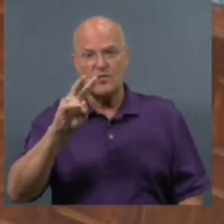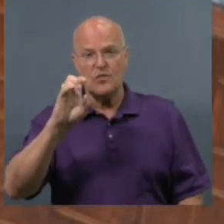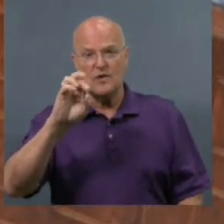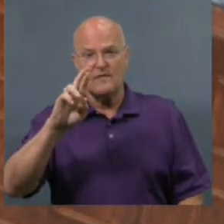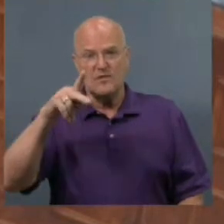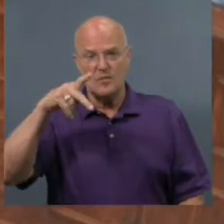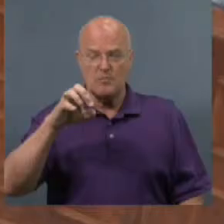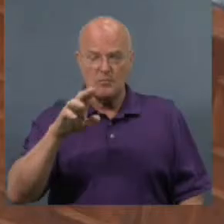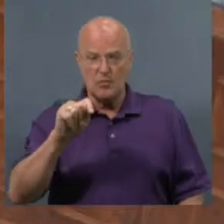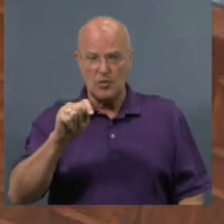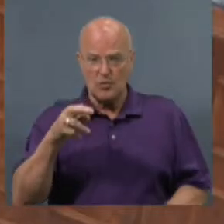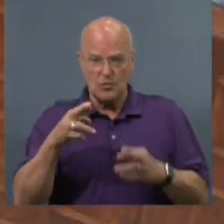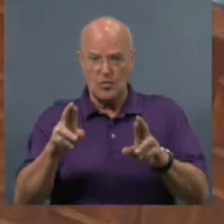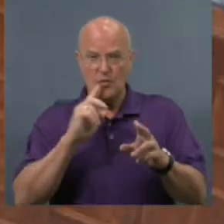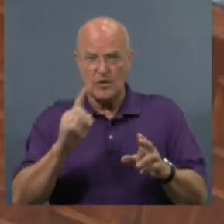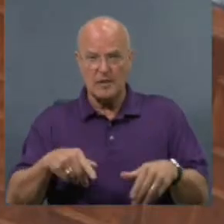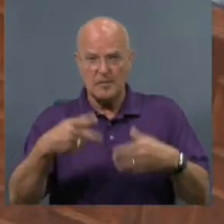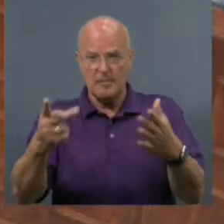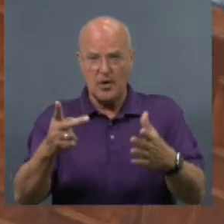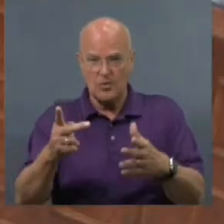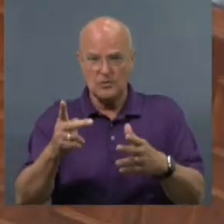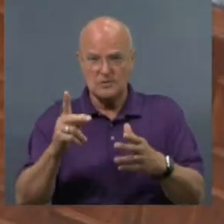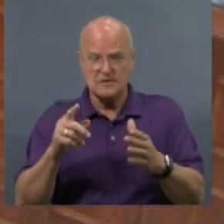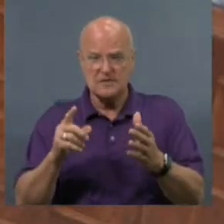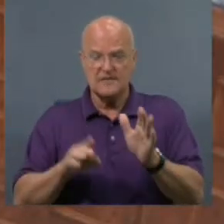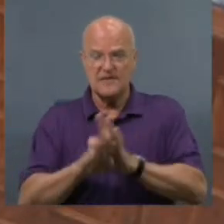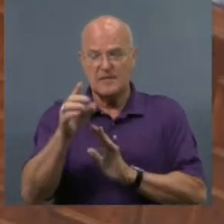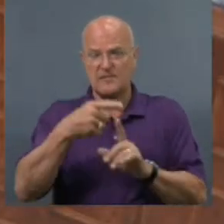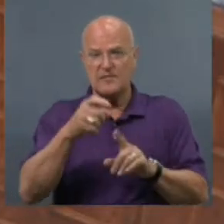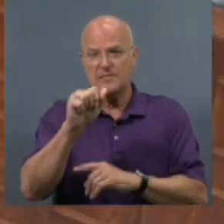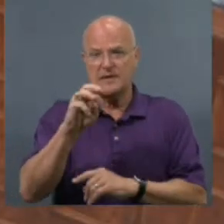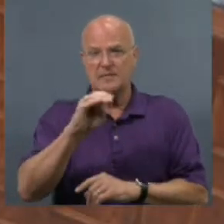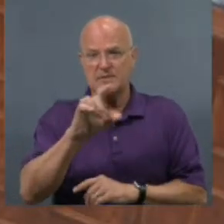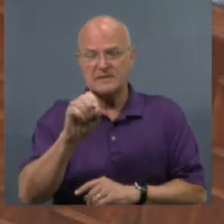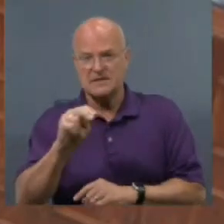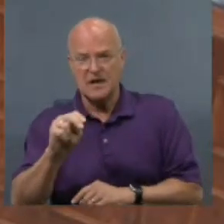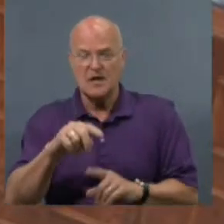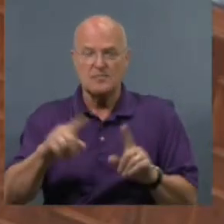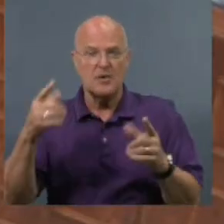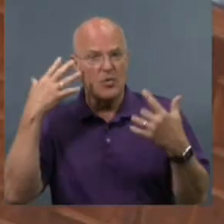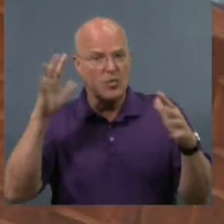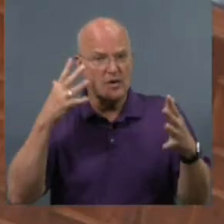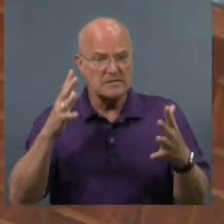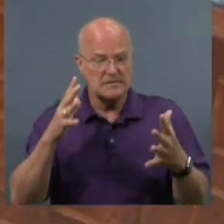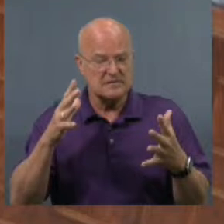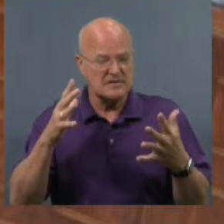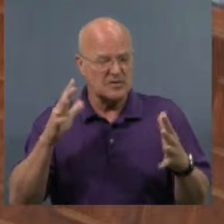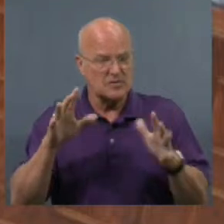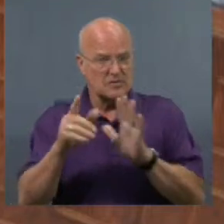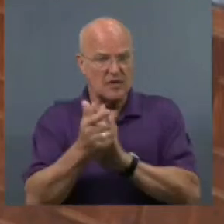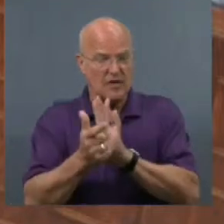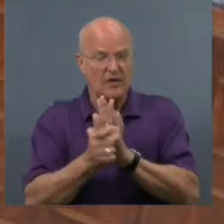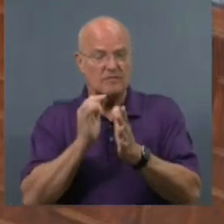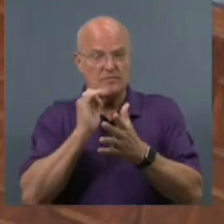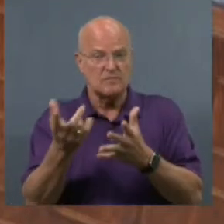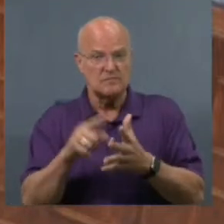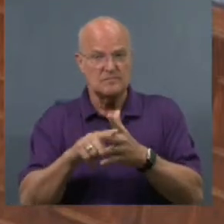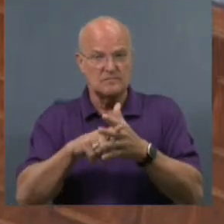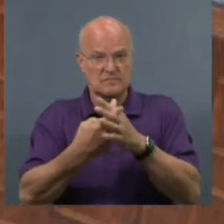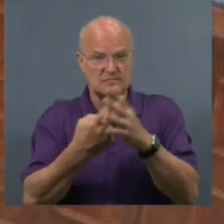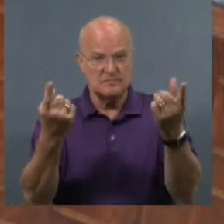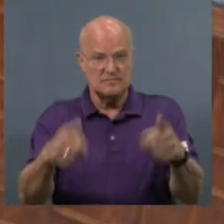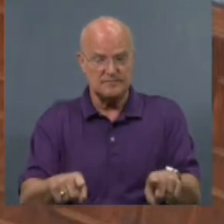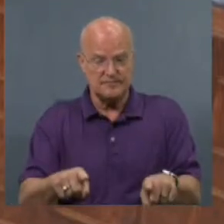Road, where there is the proposed development from Amazon. But noise ordinances, once we annex this, those will come into